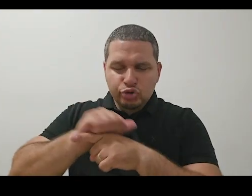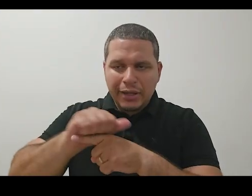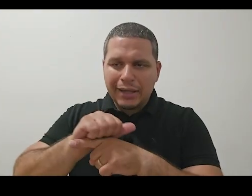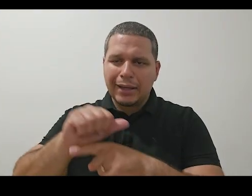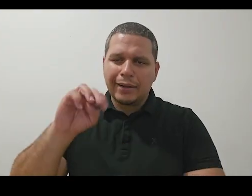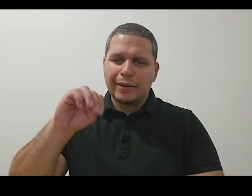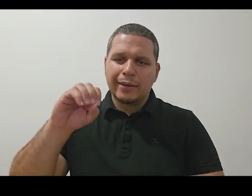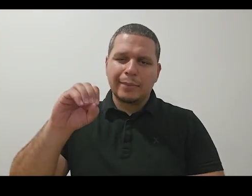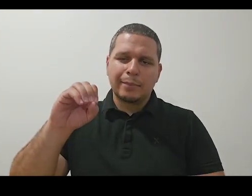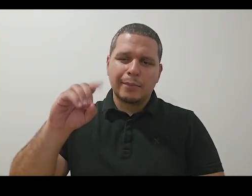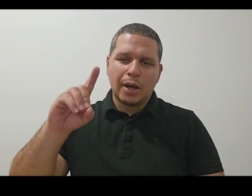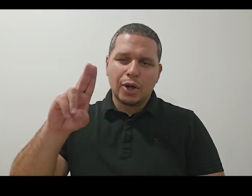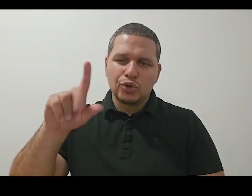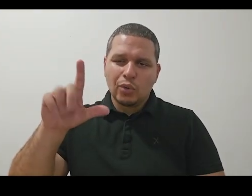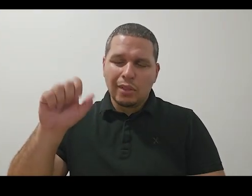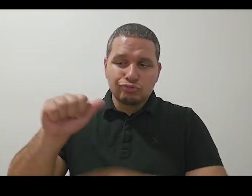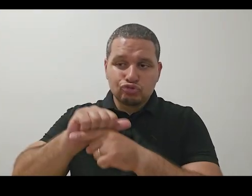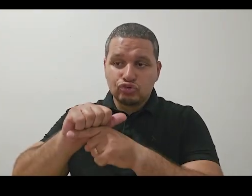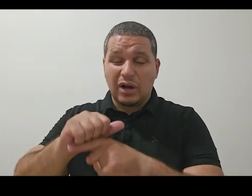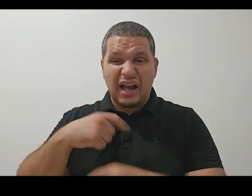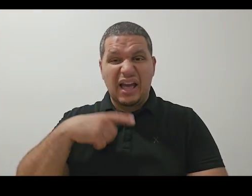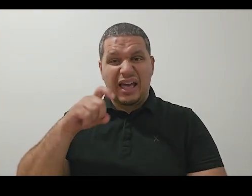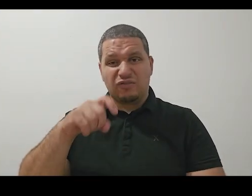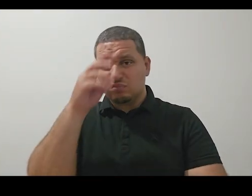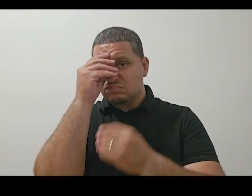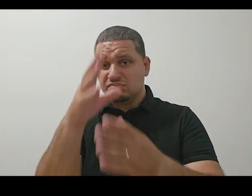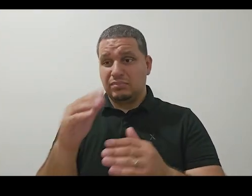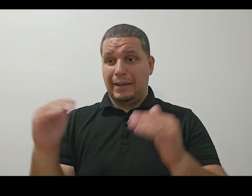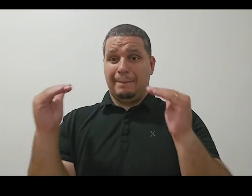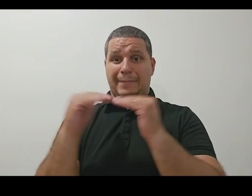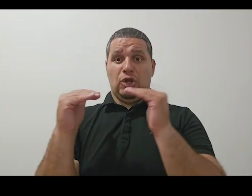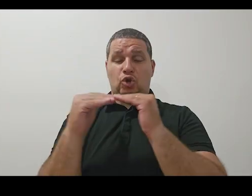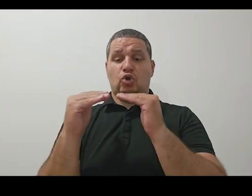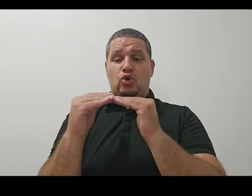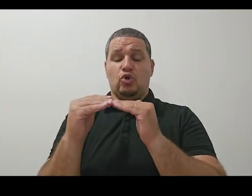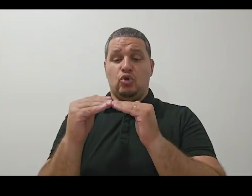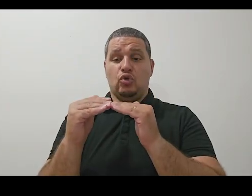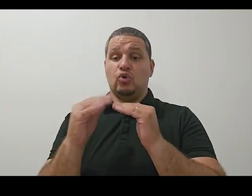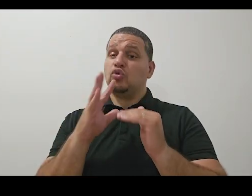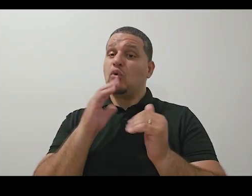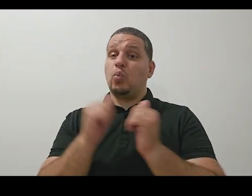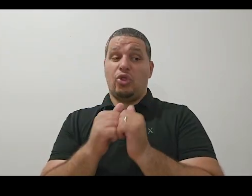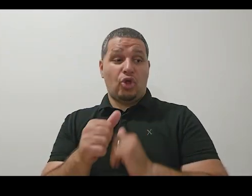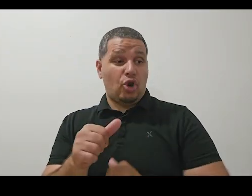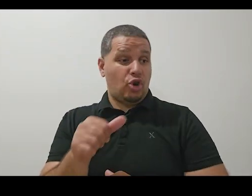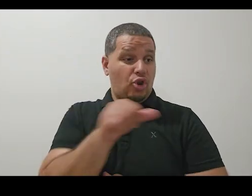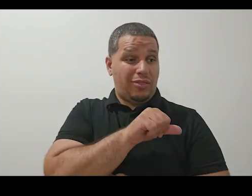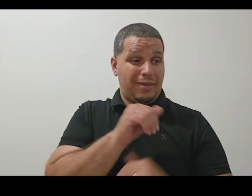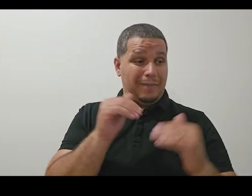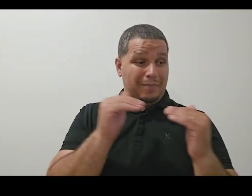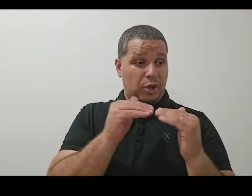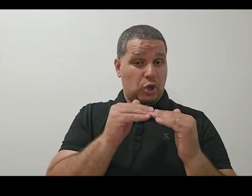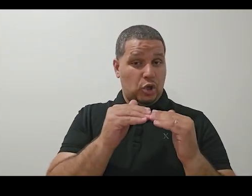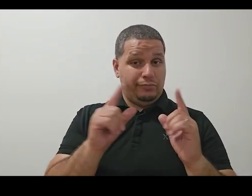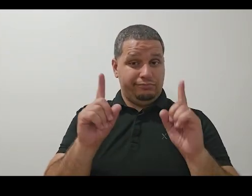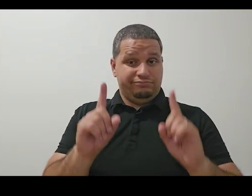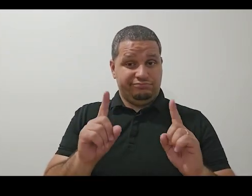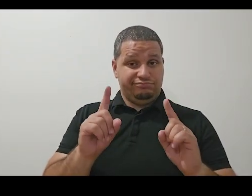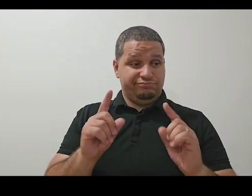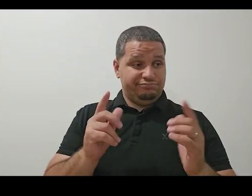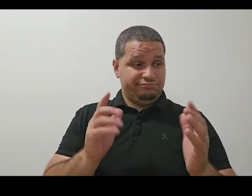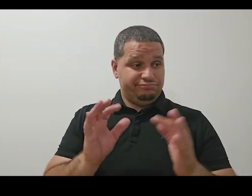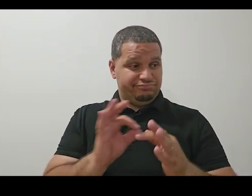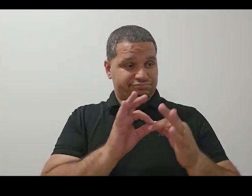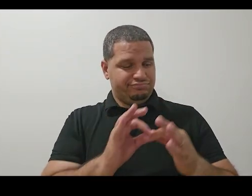like that. And I have to say that, a peer talking to another peer, it's